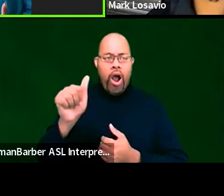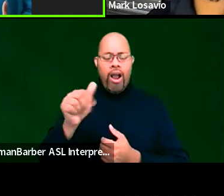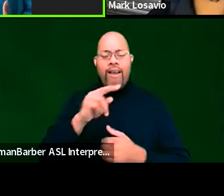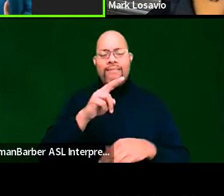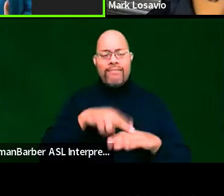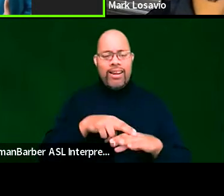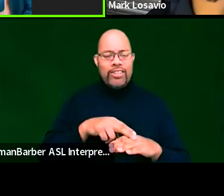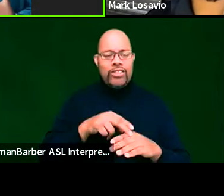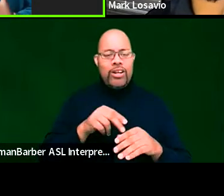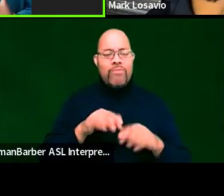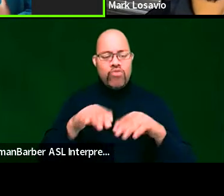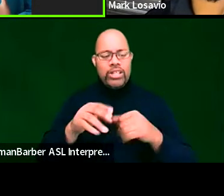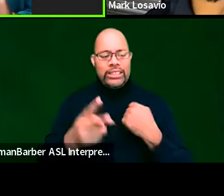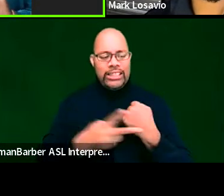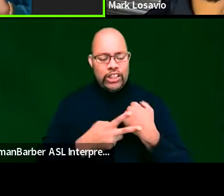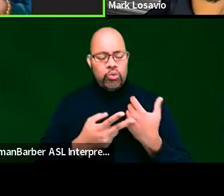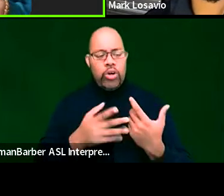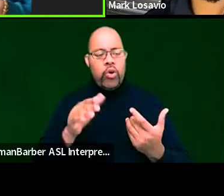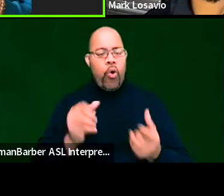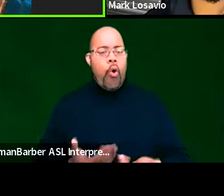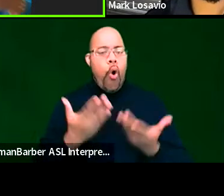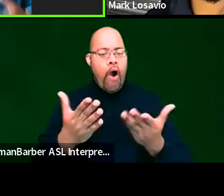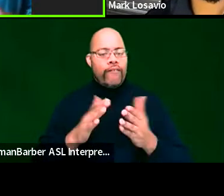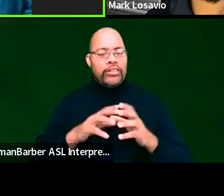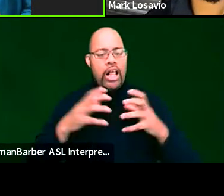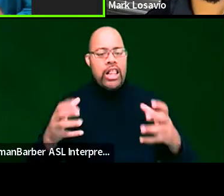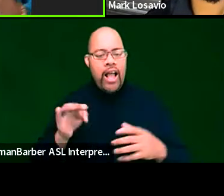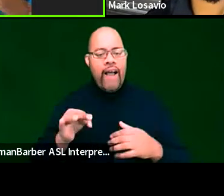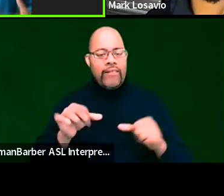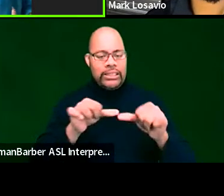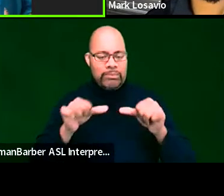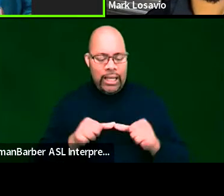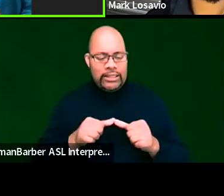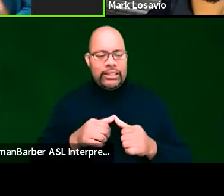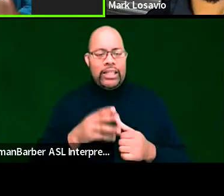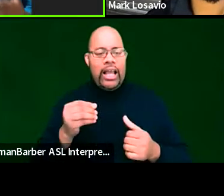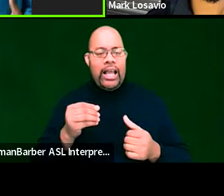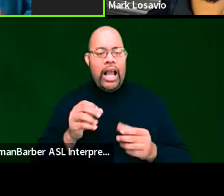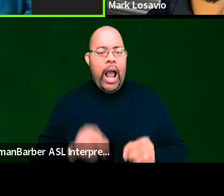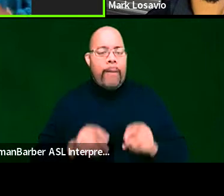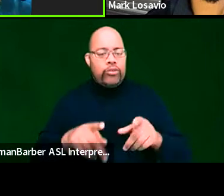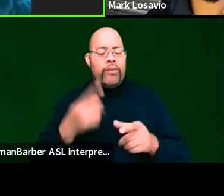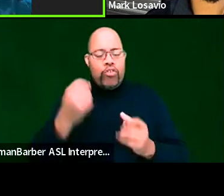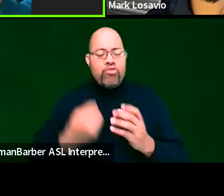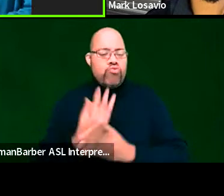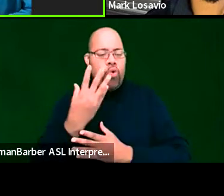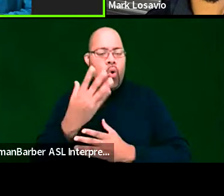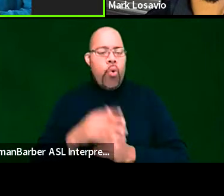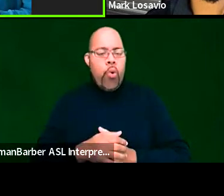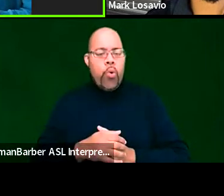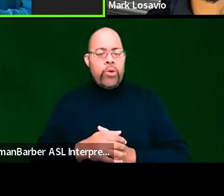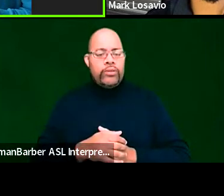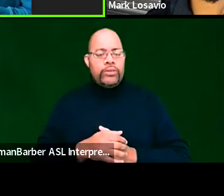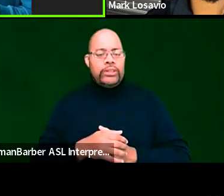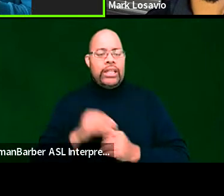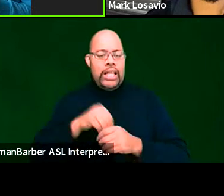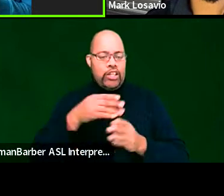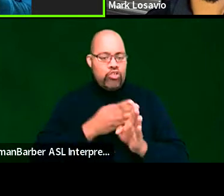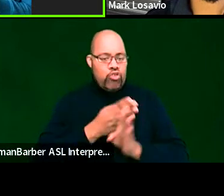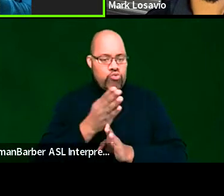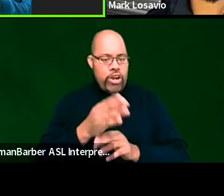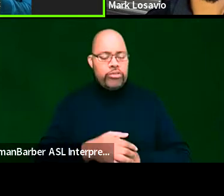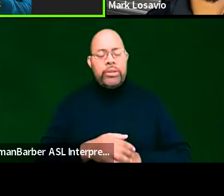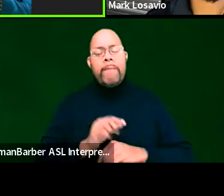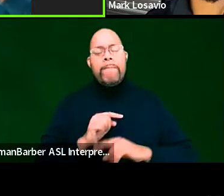National Marine Sanctuaries offers a lot of spaces and opportunities for growth down these career paths.